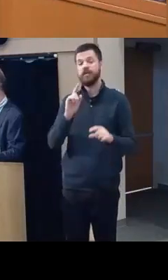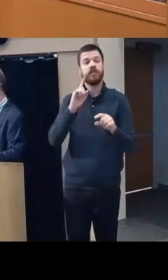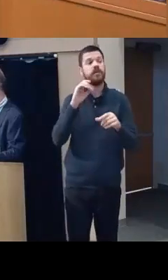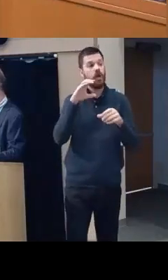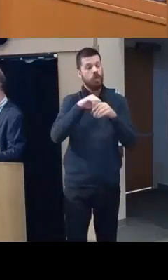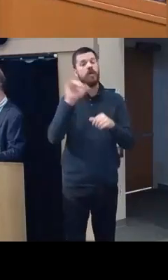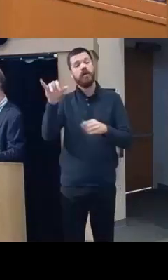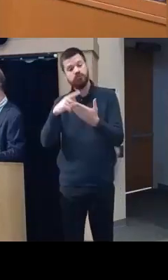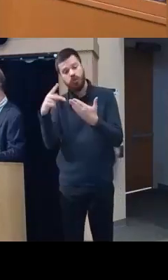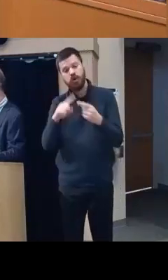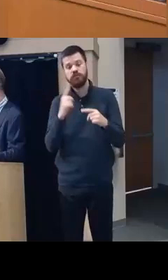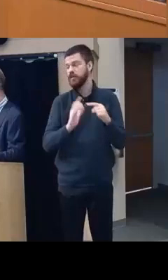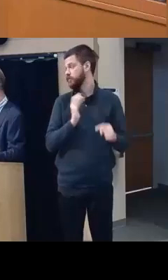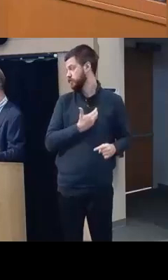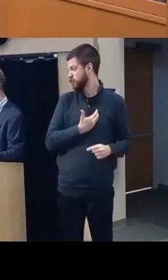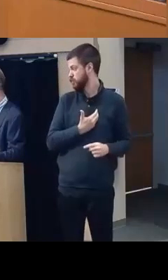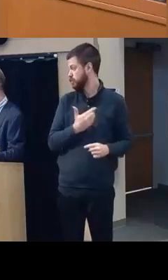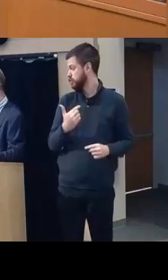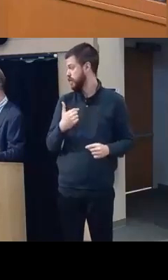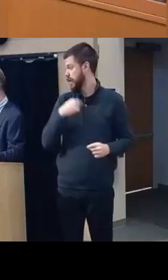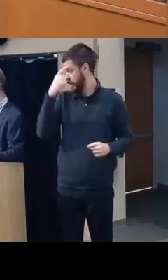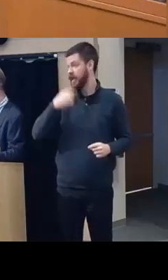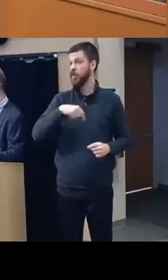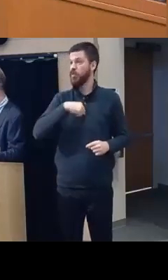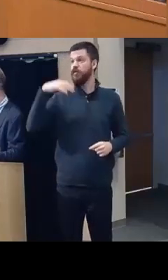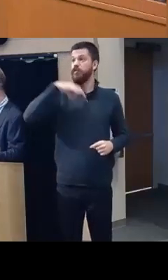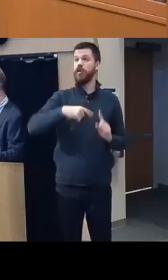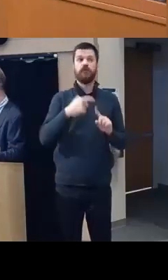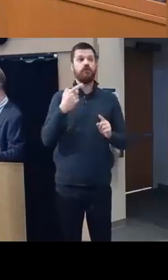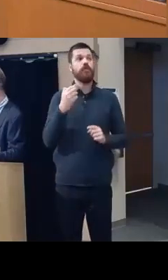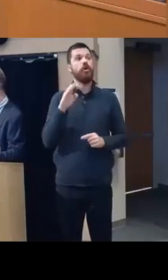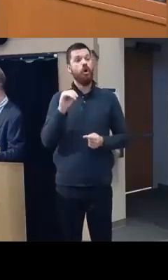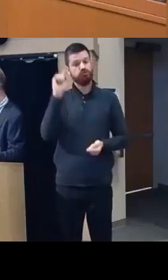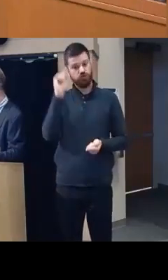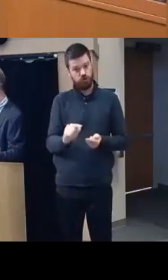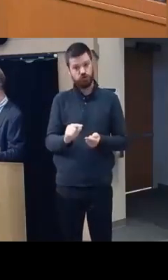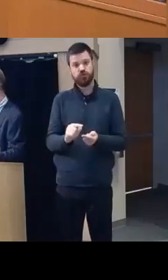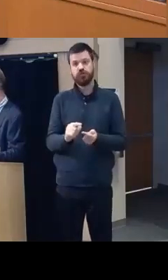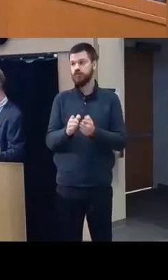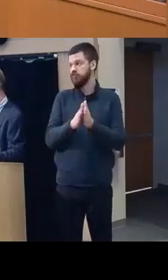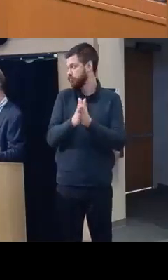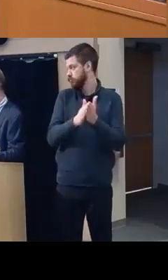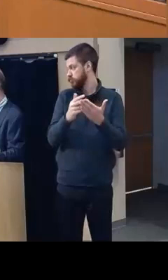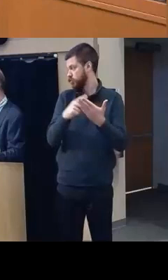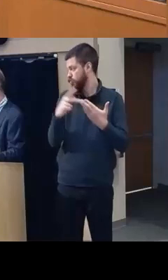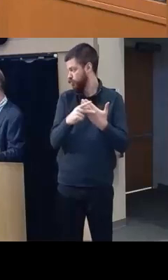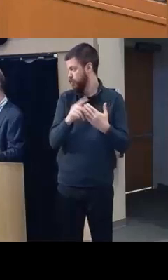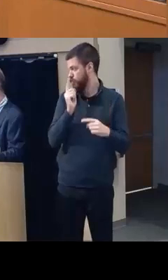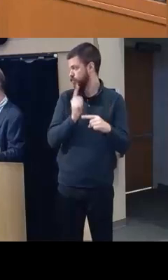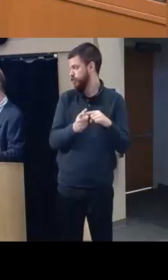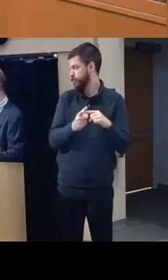ours. And I think we've benefited from harm reduction initiatives, especially giving